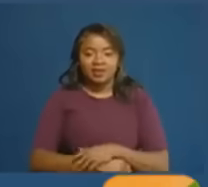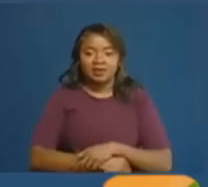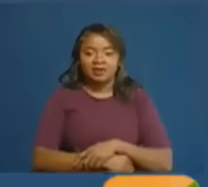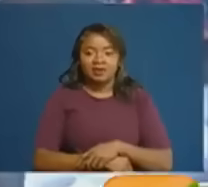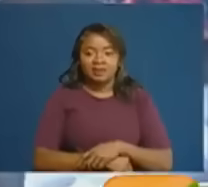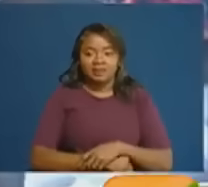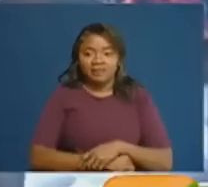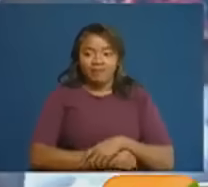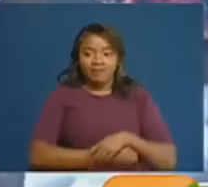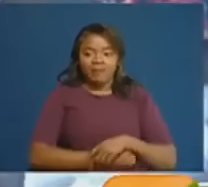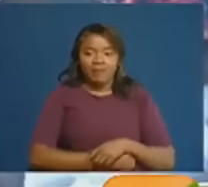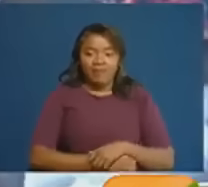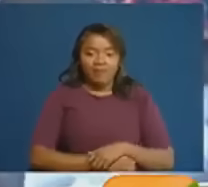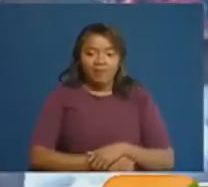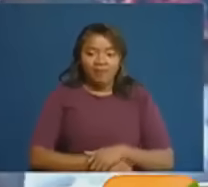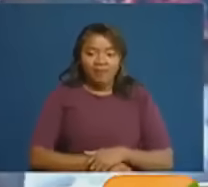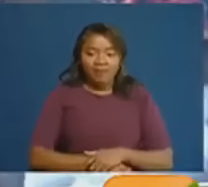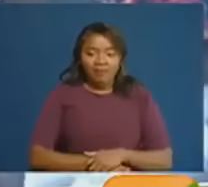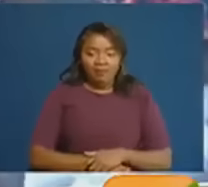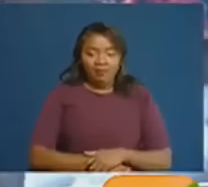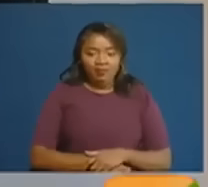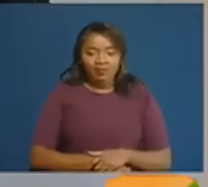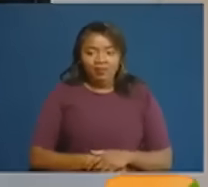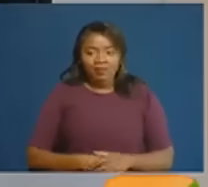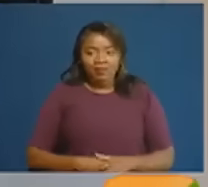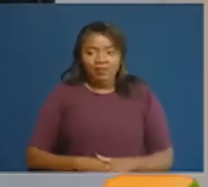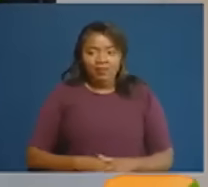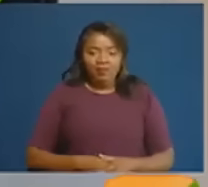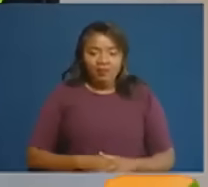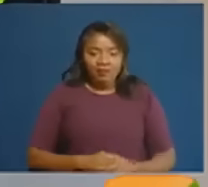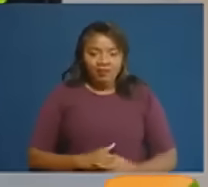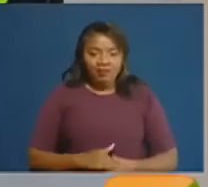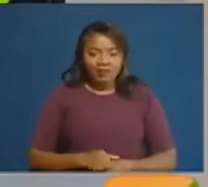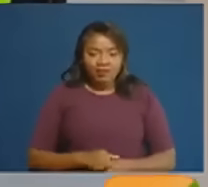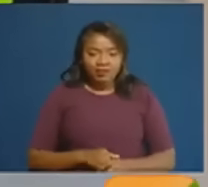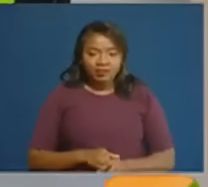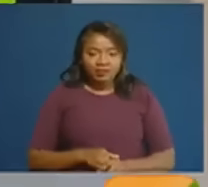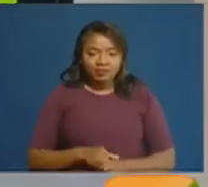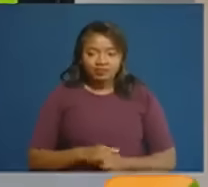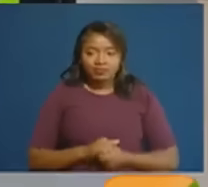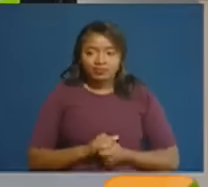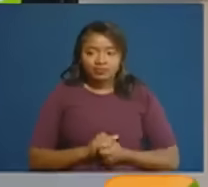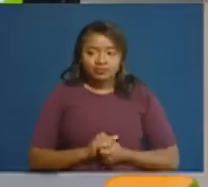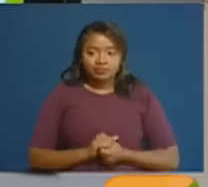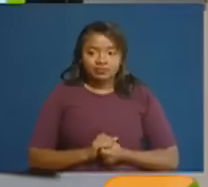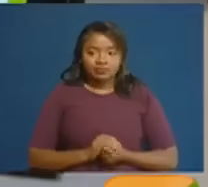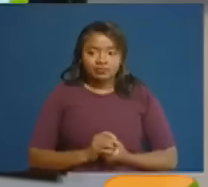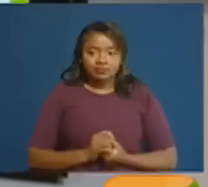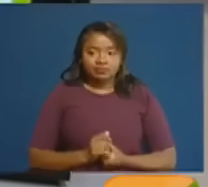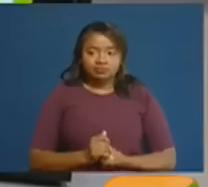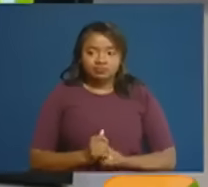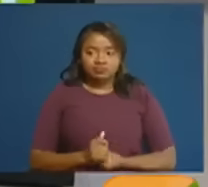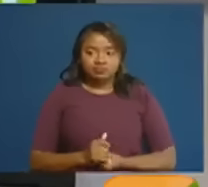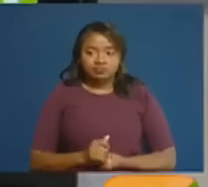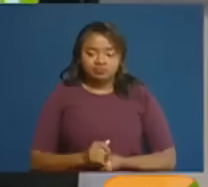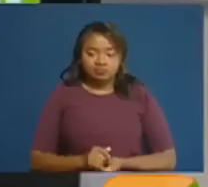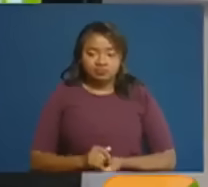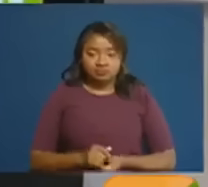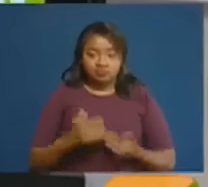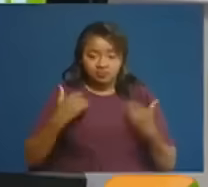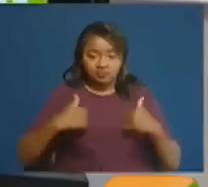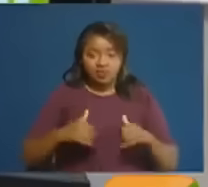petition, or you are assured of it by the Constitution even before your arrest? I have not used the word petition. I said, you said redress. If